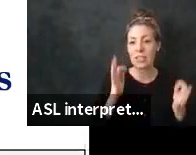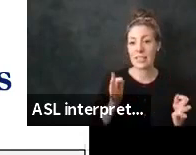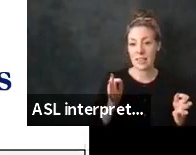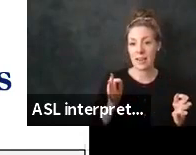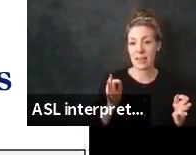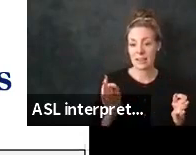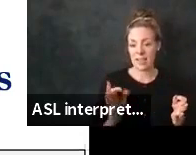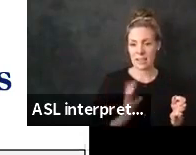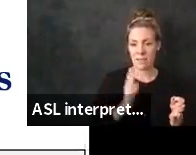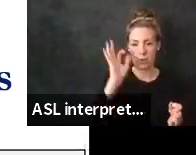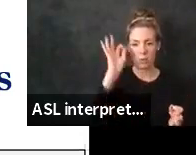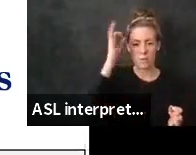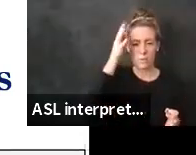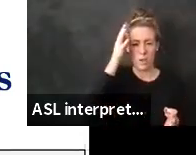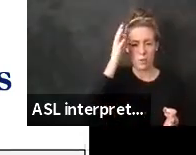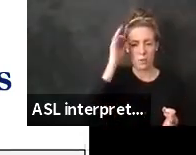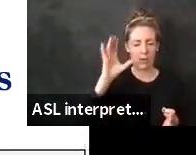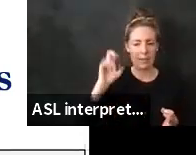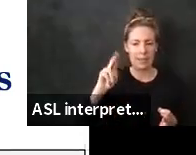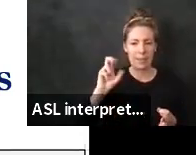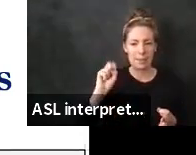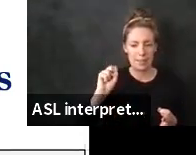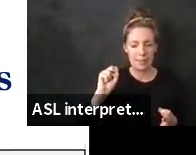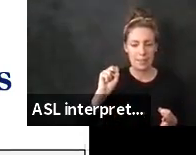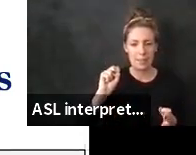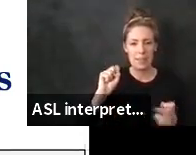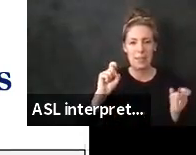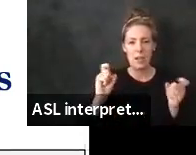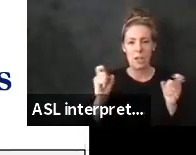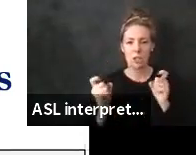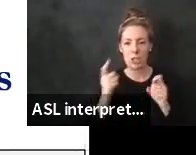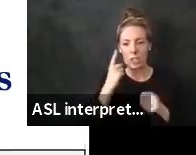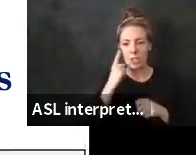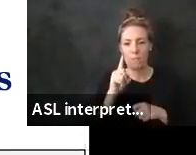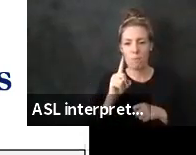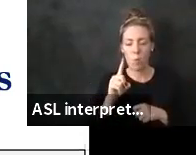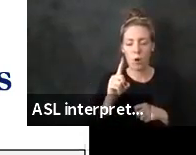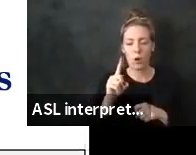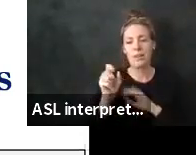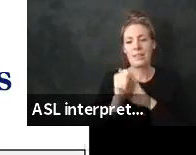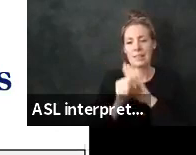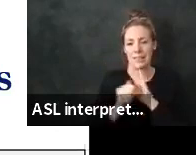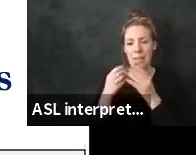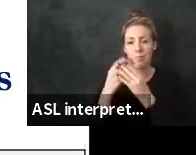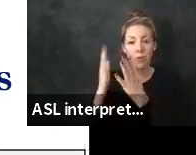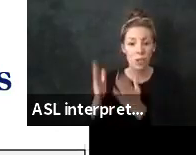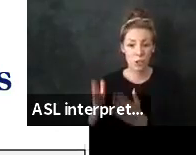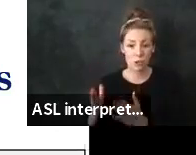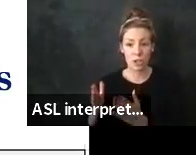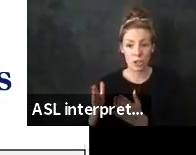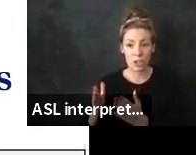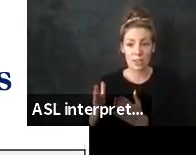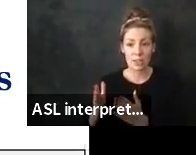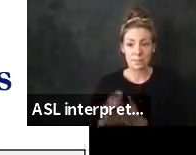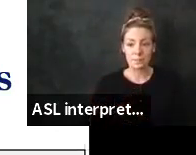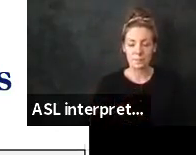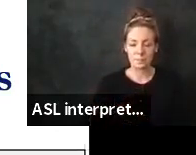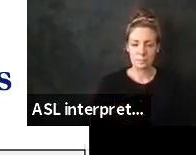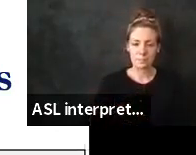official federal census data adjusted to reassign the state prisoners, zero out the federal and state